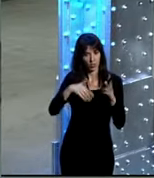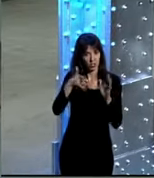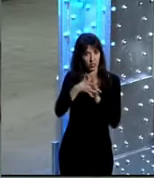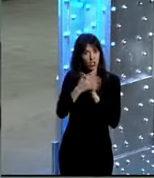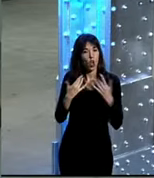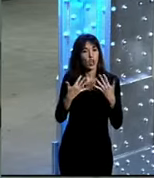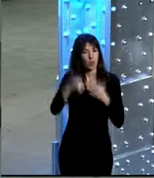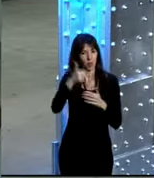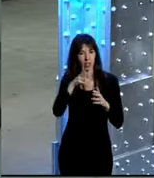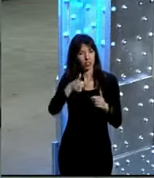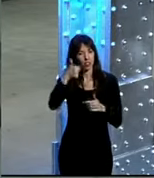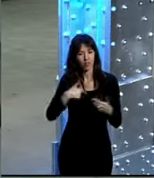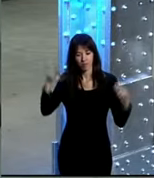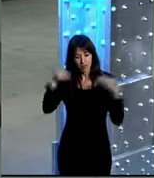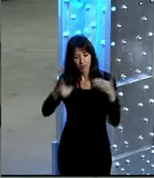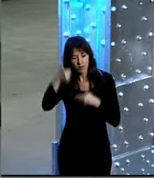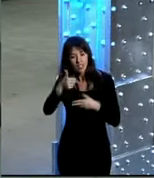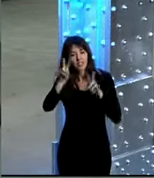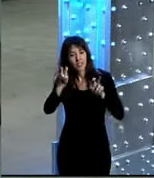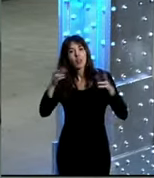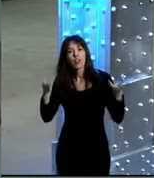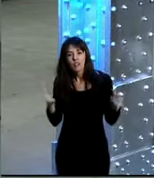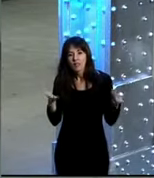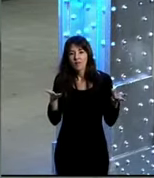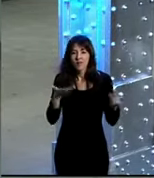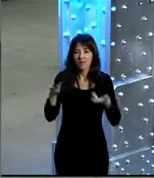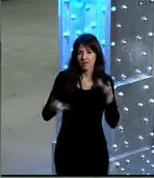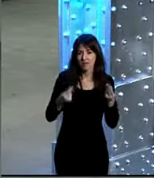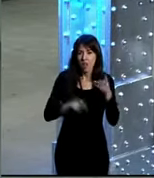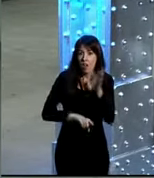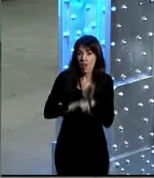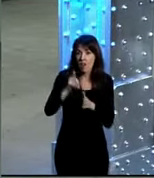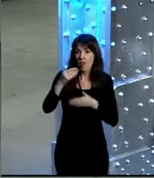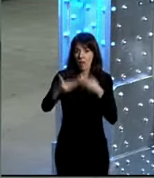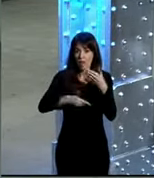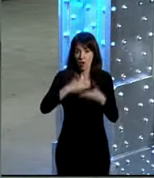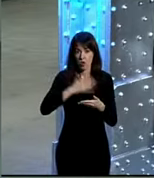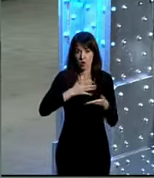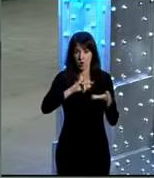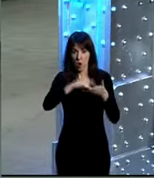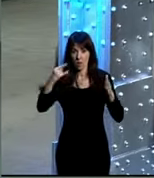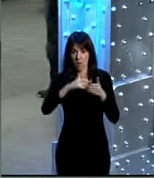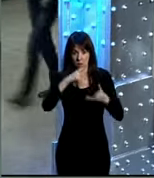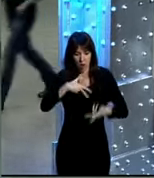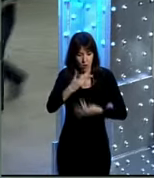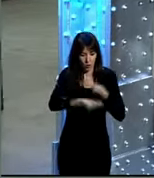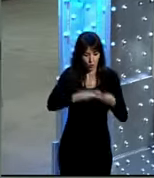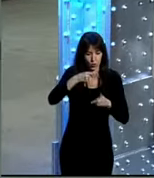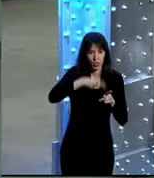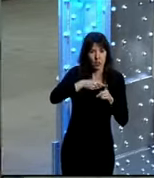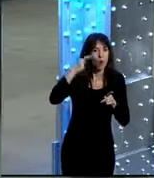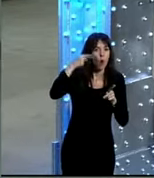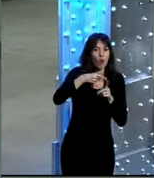job. So I'm going to be quite fast. I'm going to concentrate on everything that has to do with the evolution of the